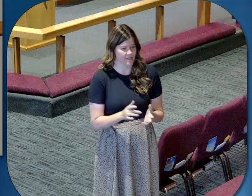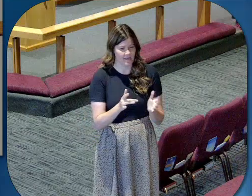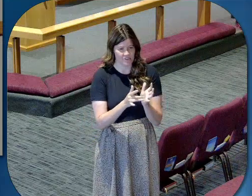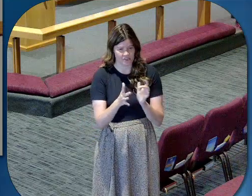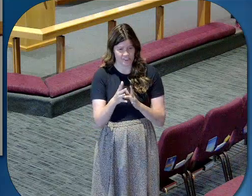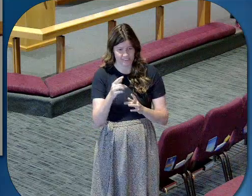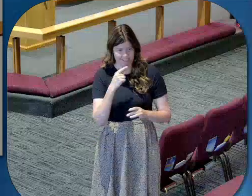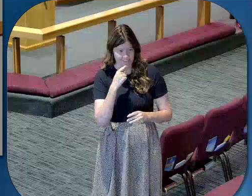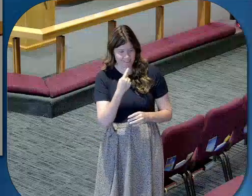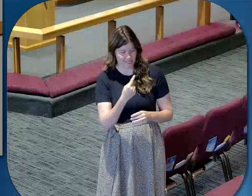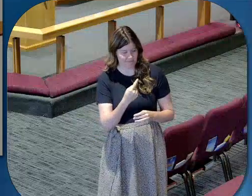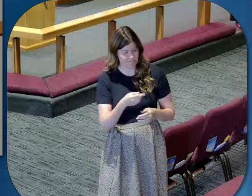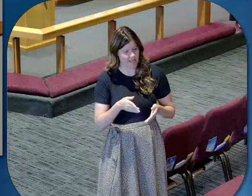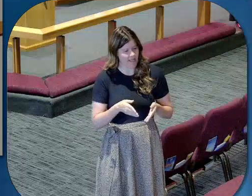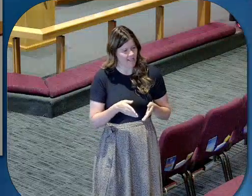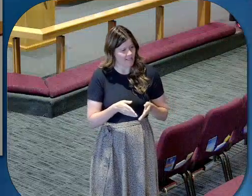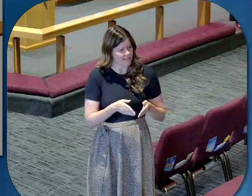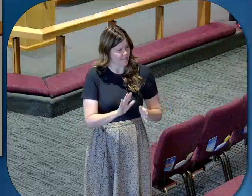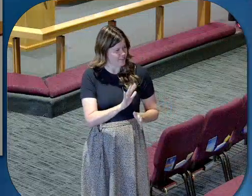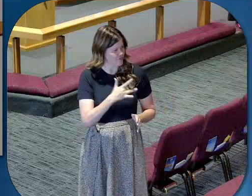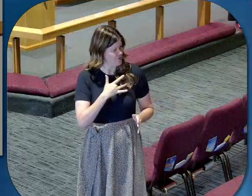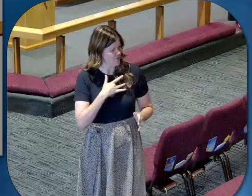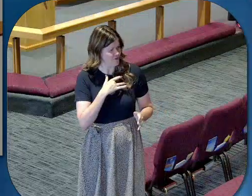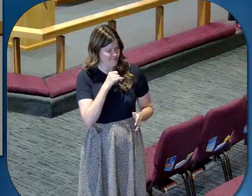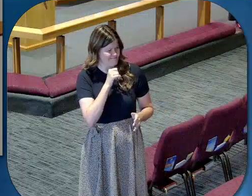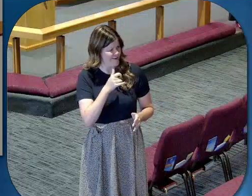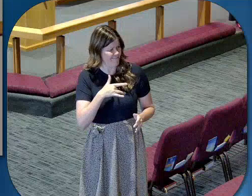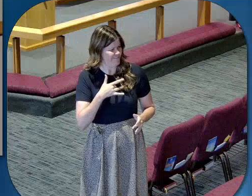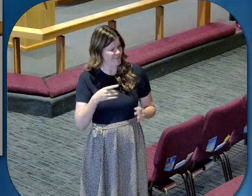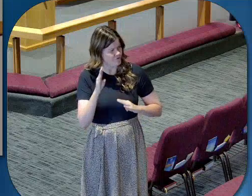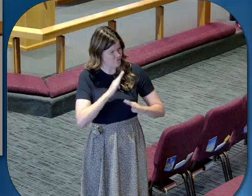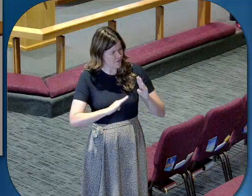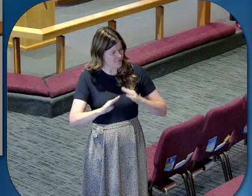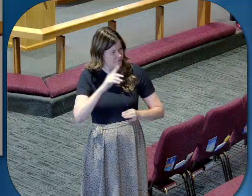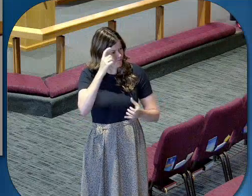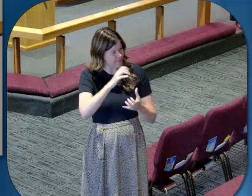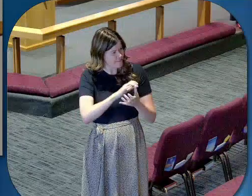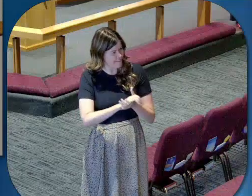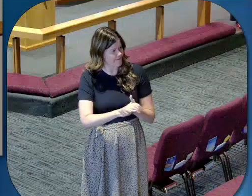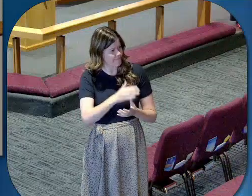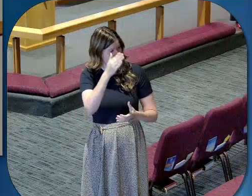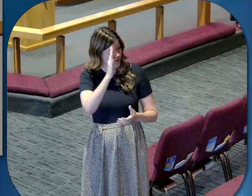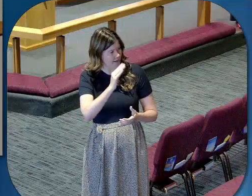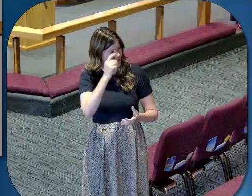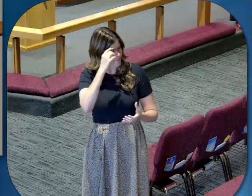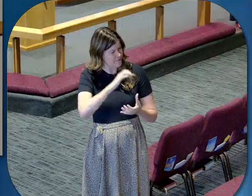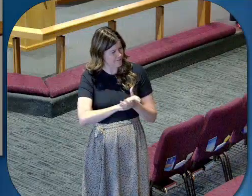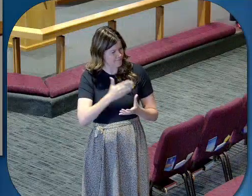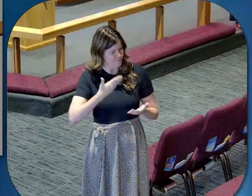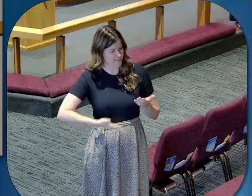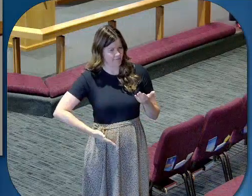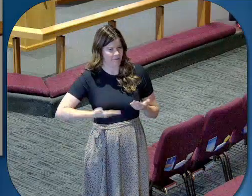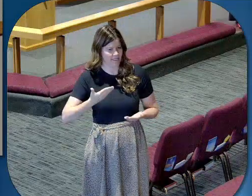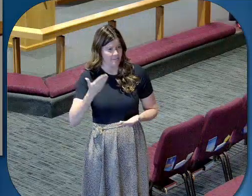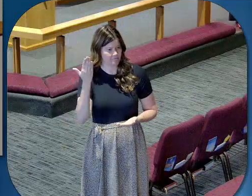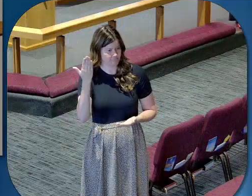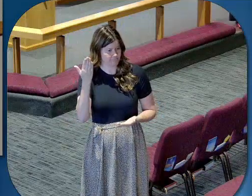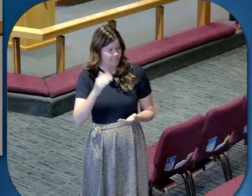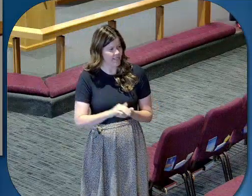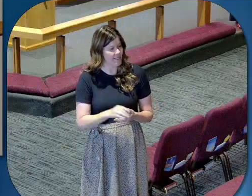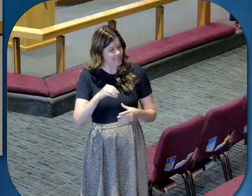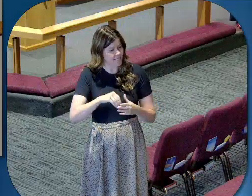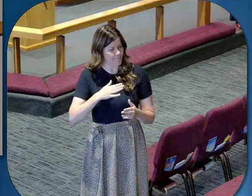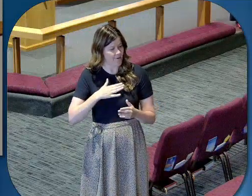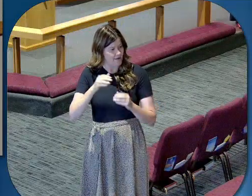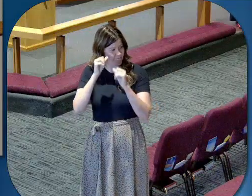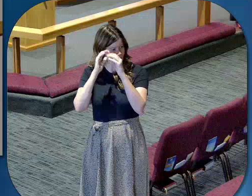Jesus said, Let not your hearts be troubled. Believe in God, believe also in me. In my Father's